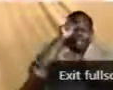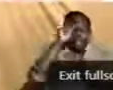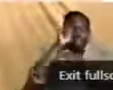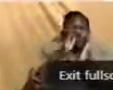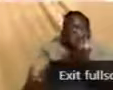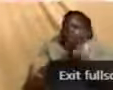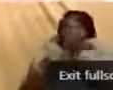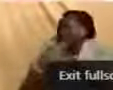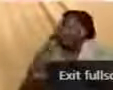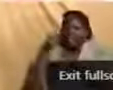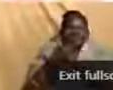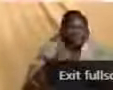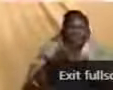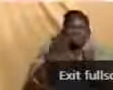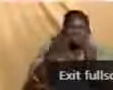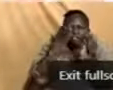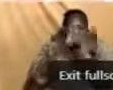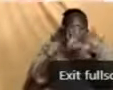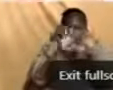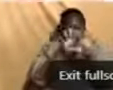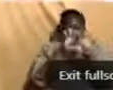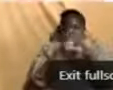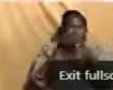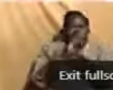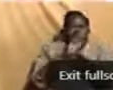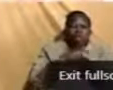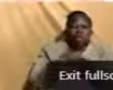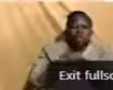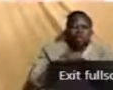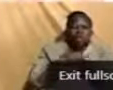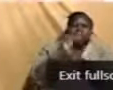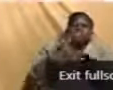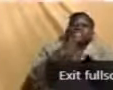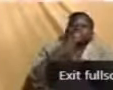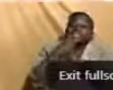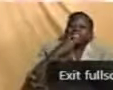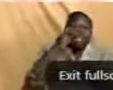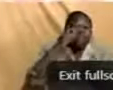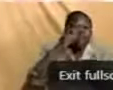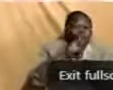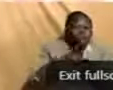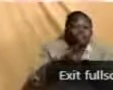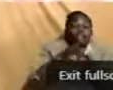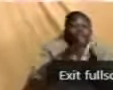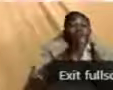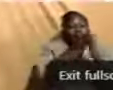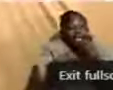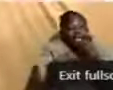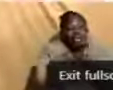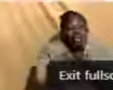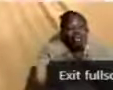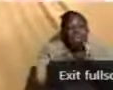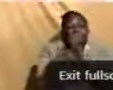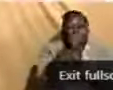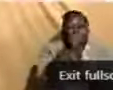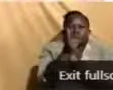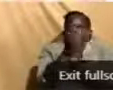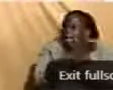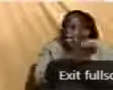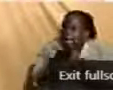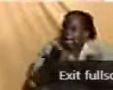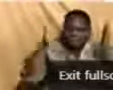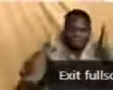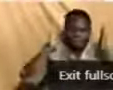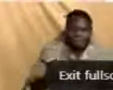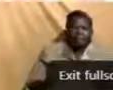similar persuasion have shied away from. They should quote Article 2, Clause 2. Any public servant, any